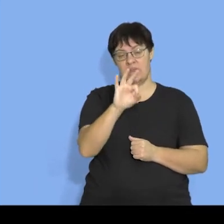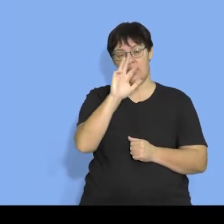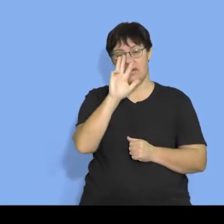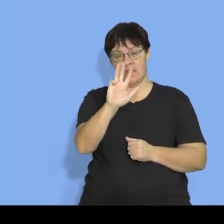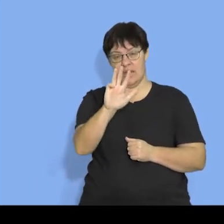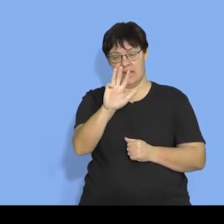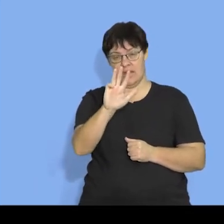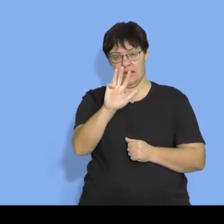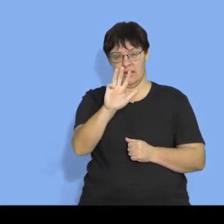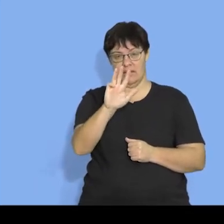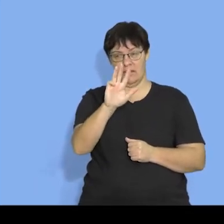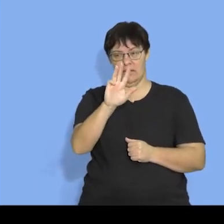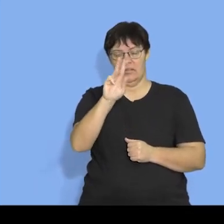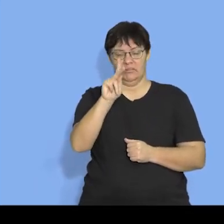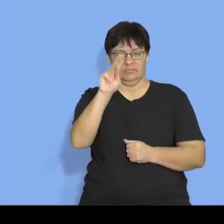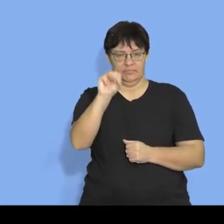4,39